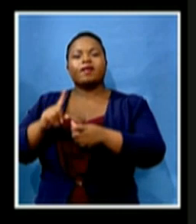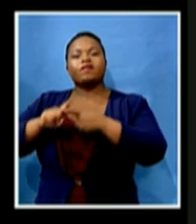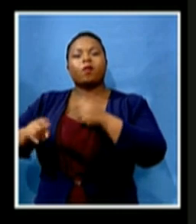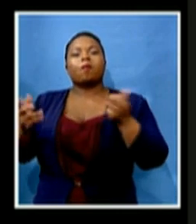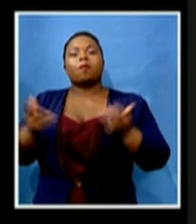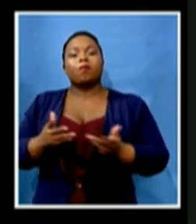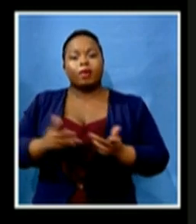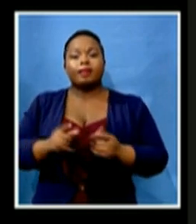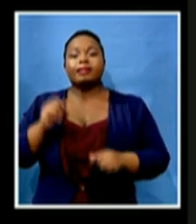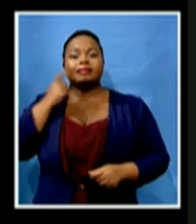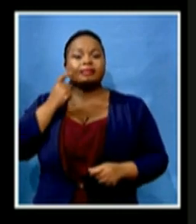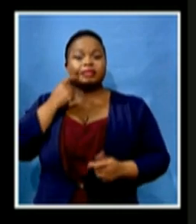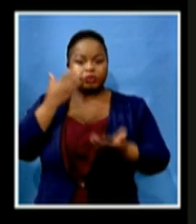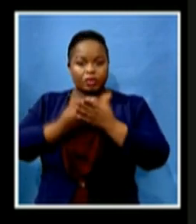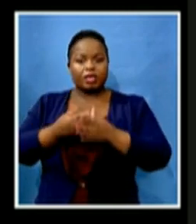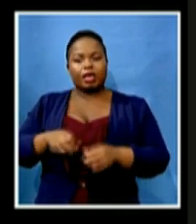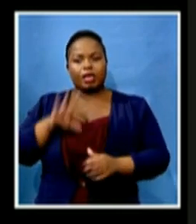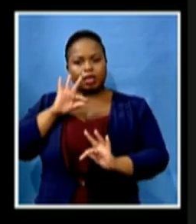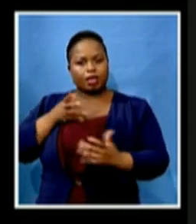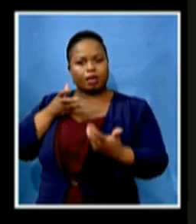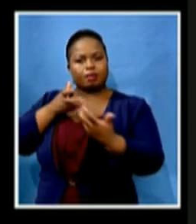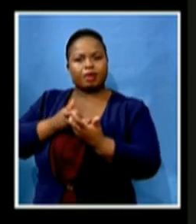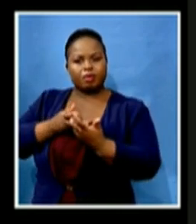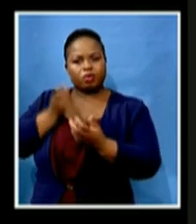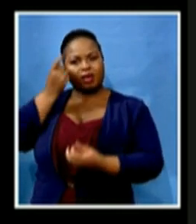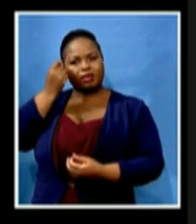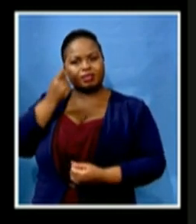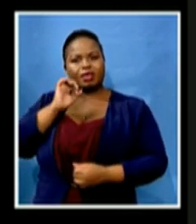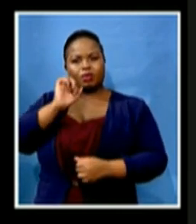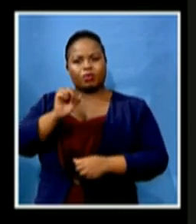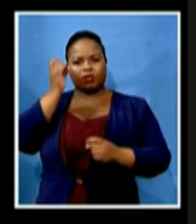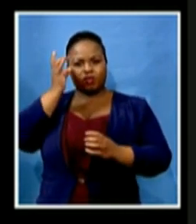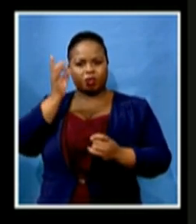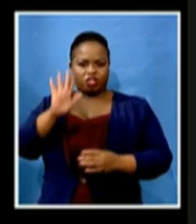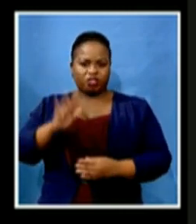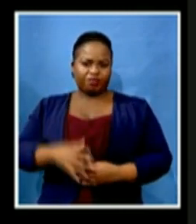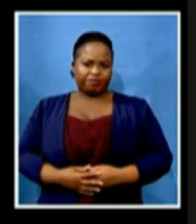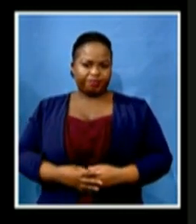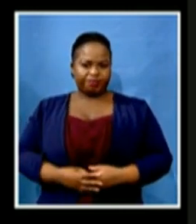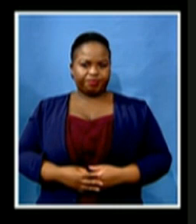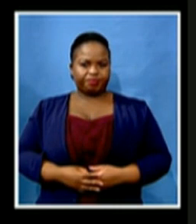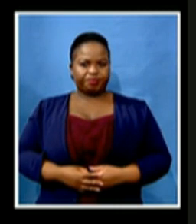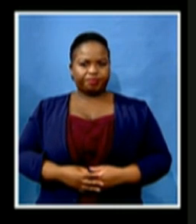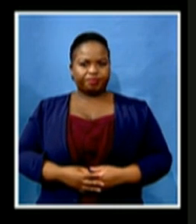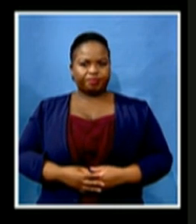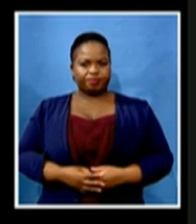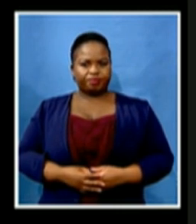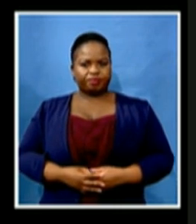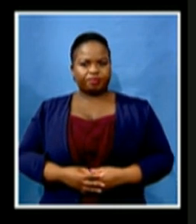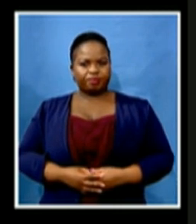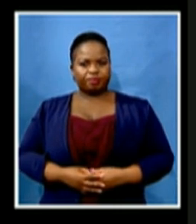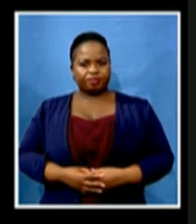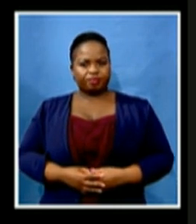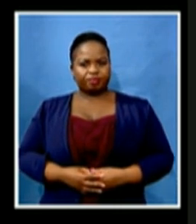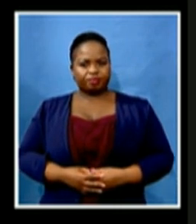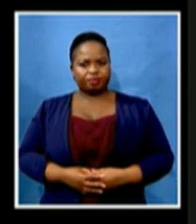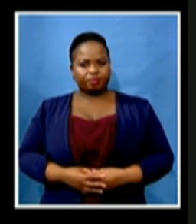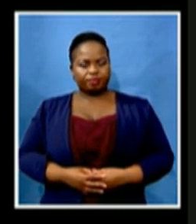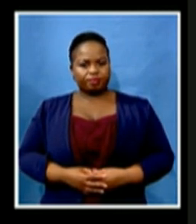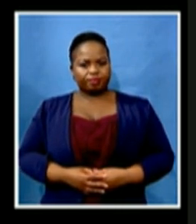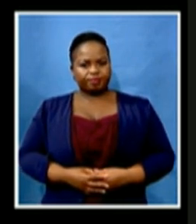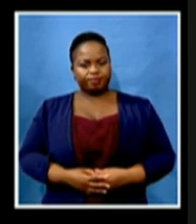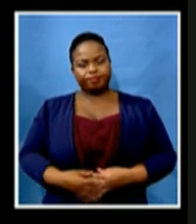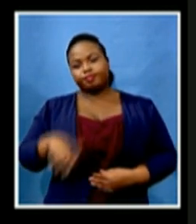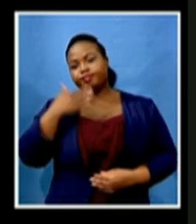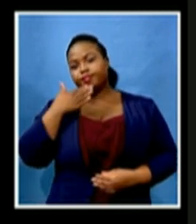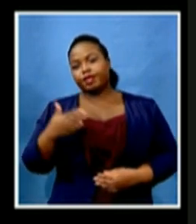much more informed perspective. Thank you, Karima. Catherine, you may proceed. If I may just